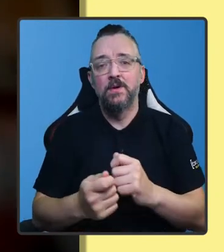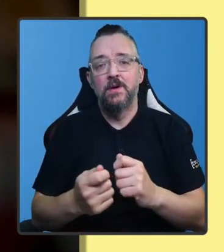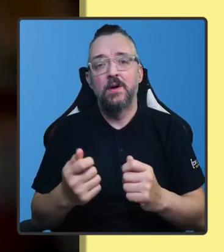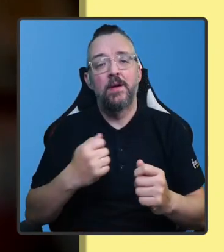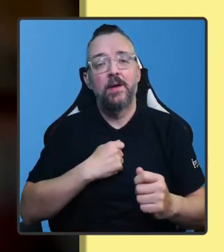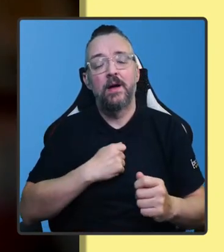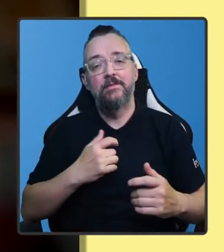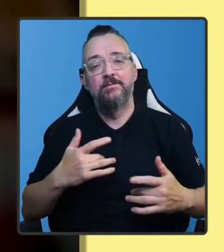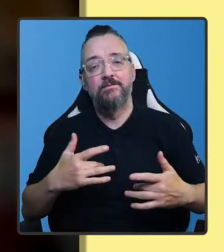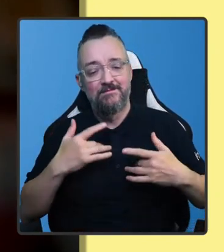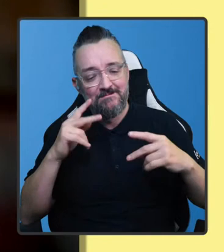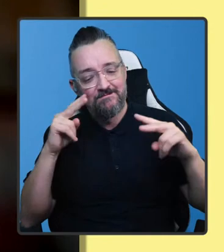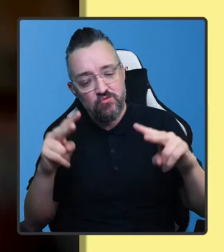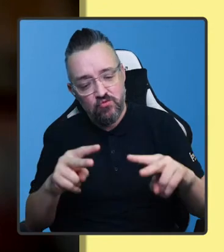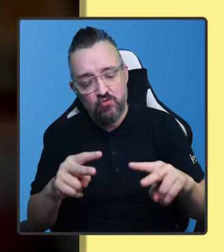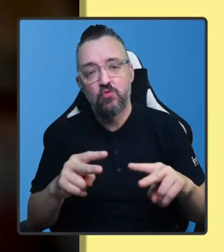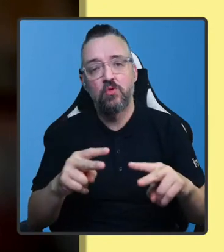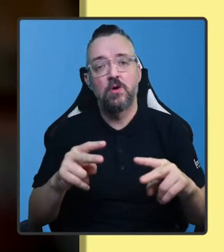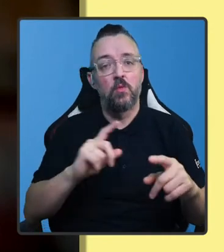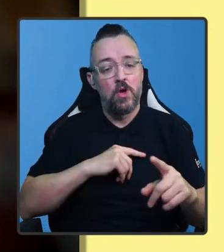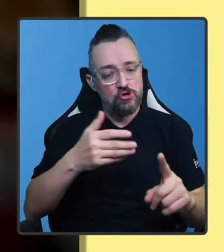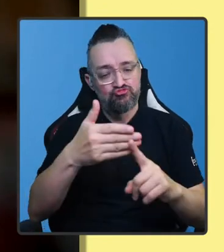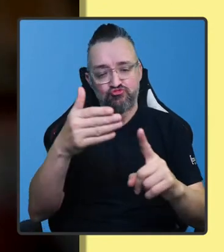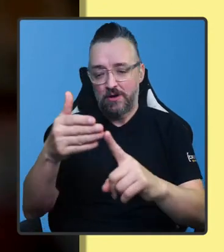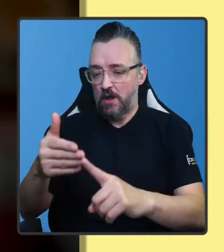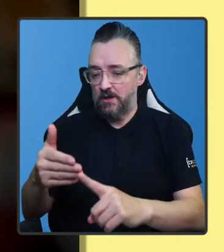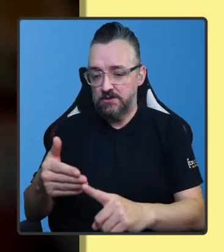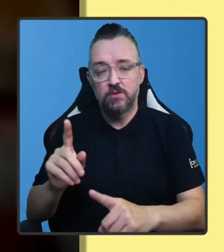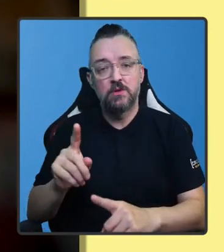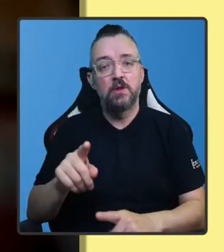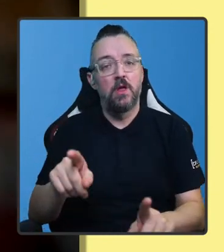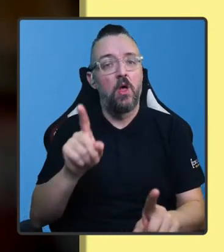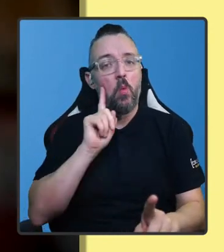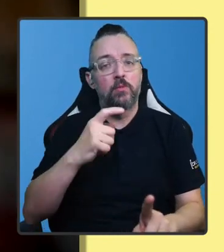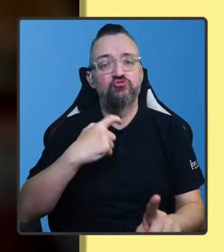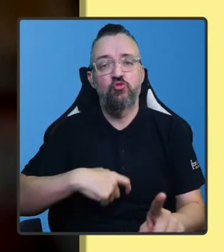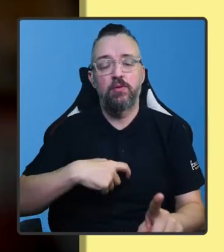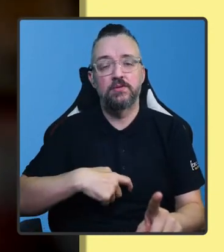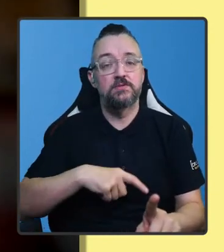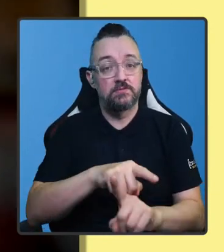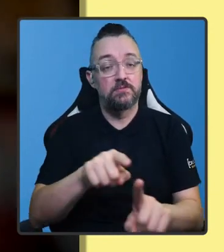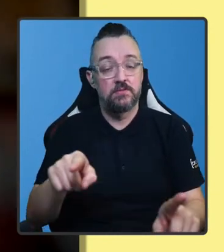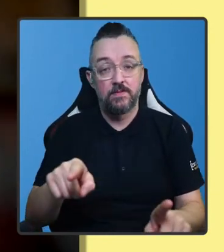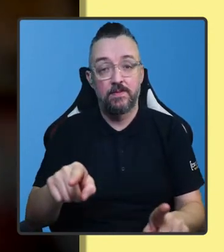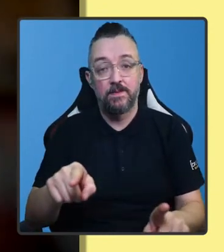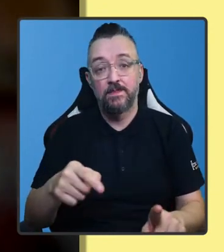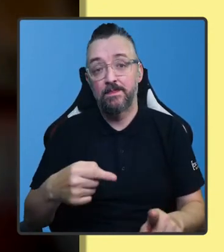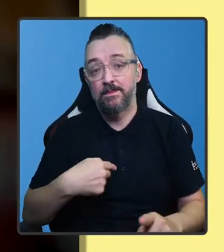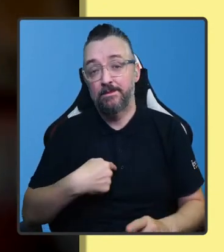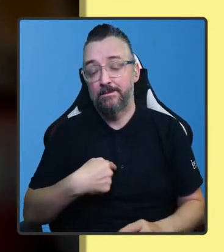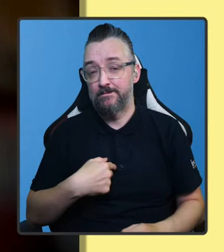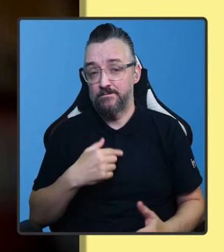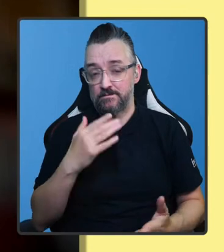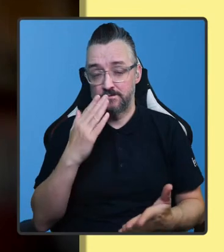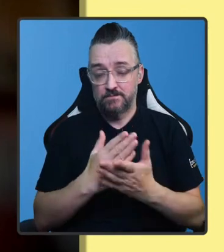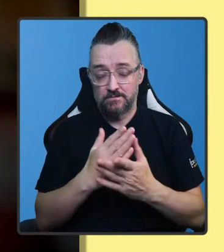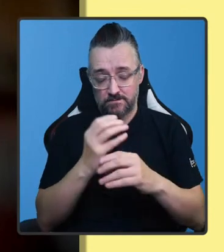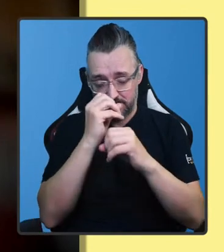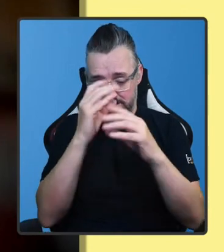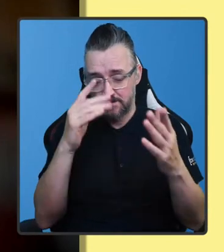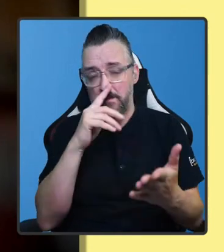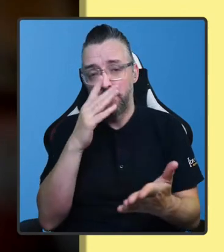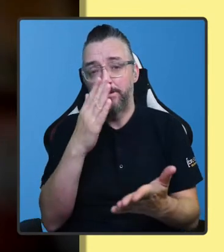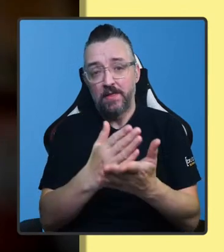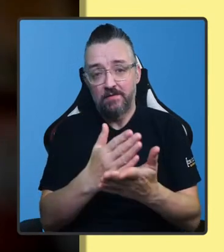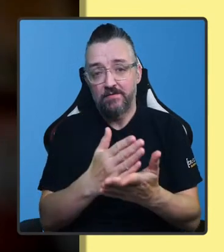acknowledge, and recognise all those roles that women take on. It is our firm and informed belief that in order to secure